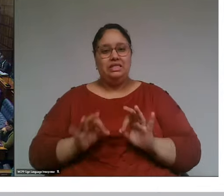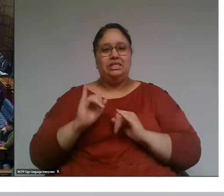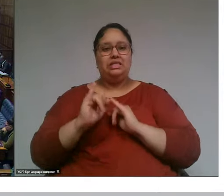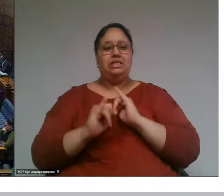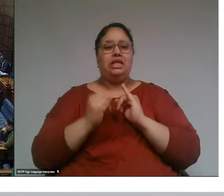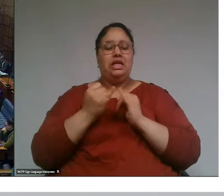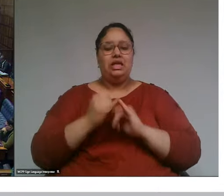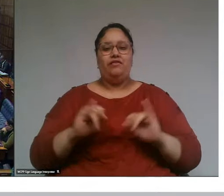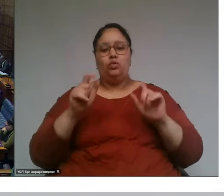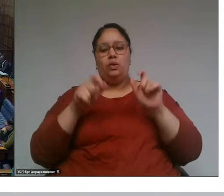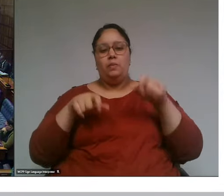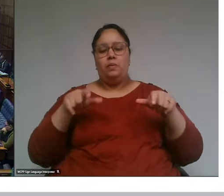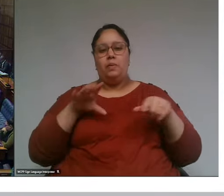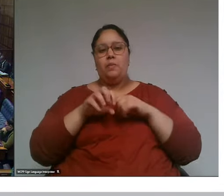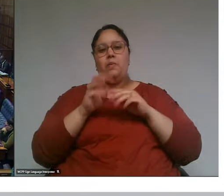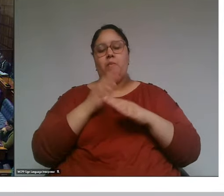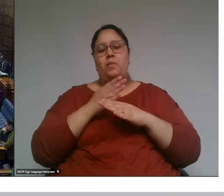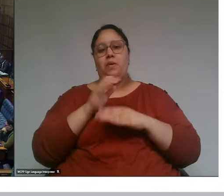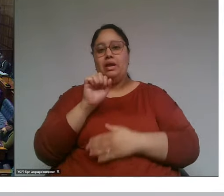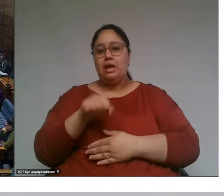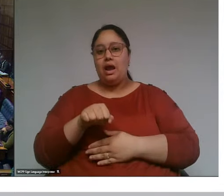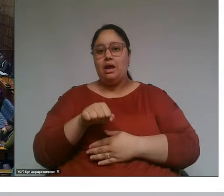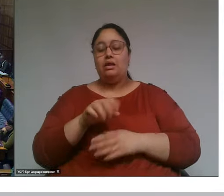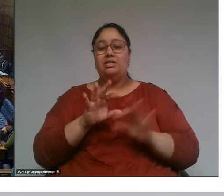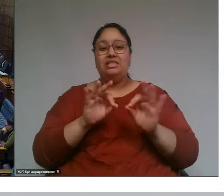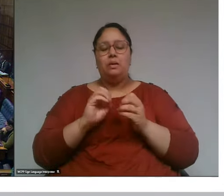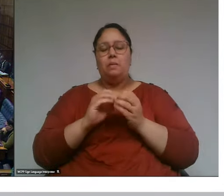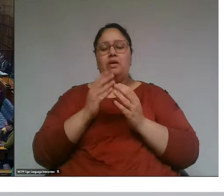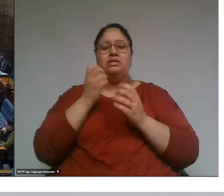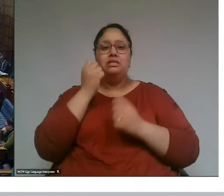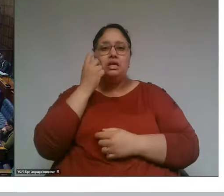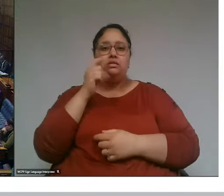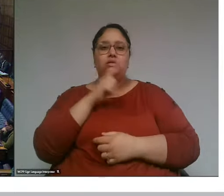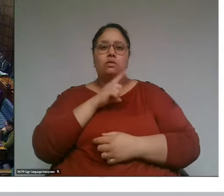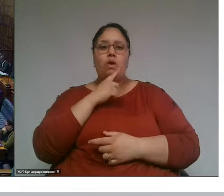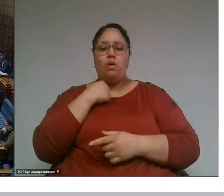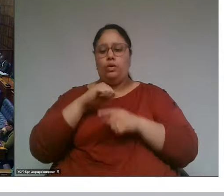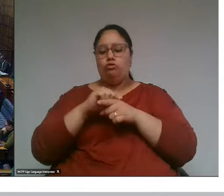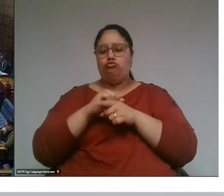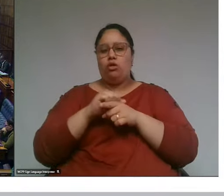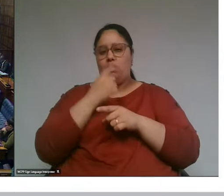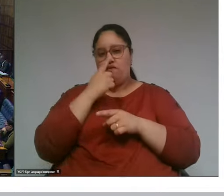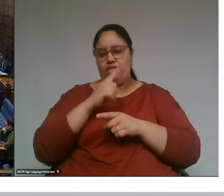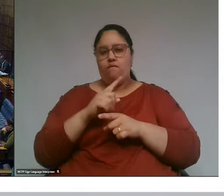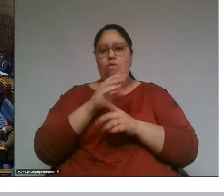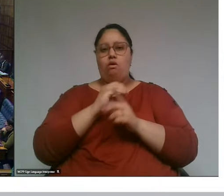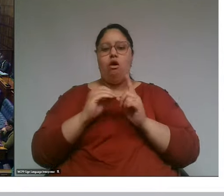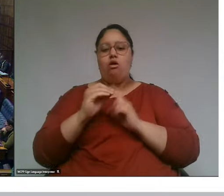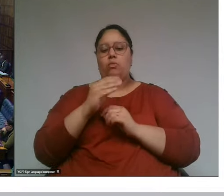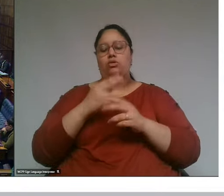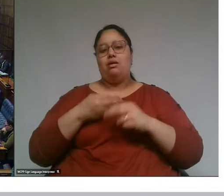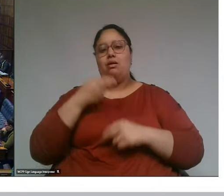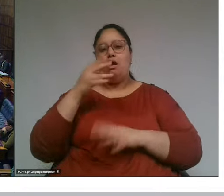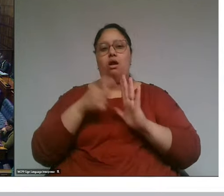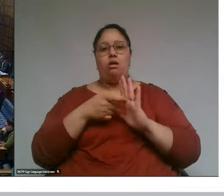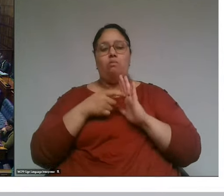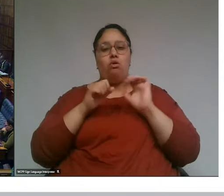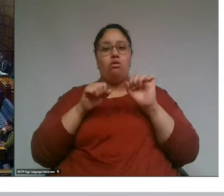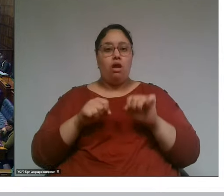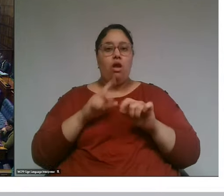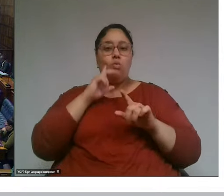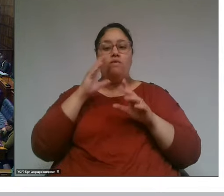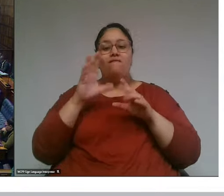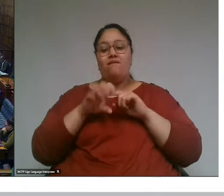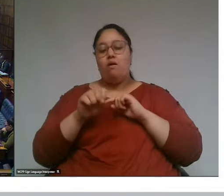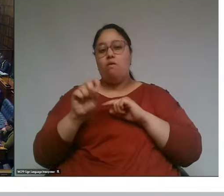then find work um and it makes a lot of sense right we training for occupations in high demand uh we found